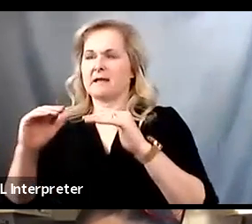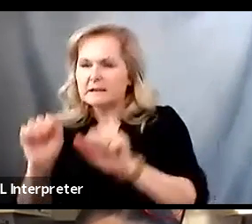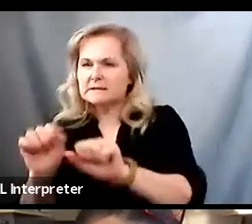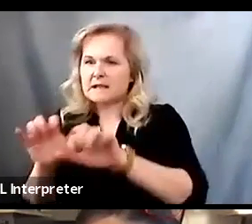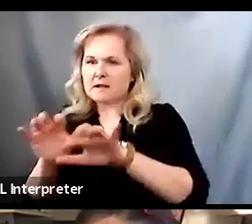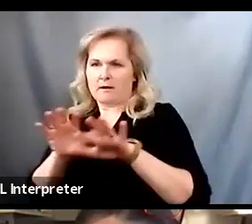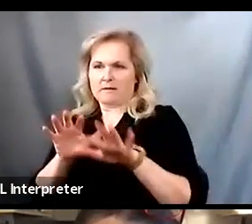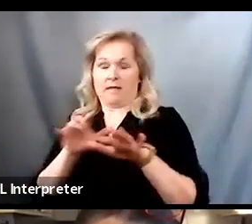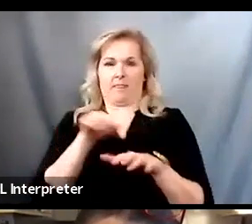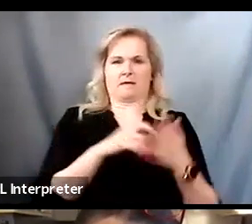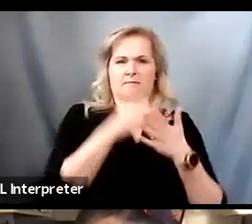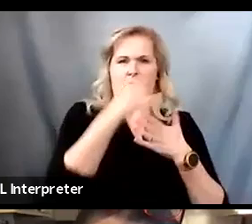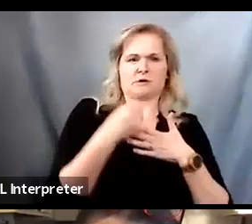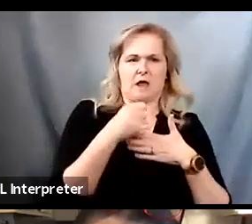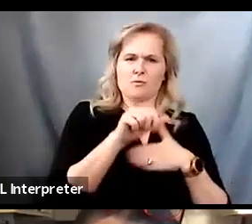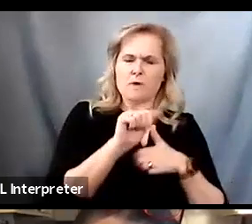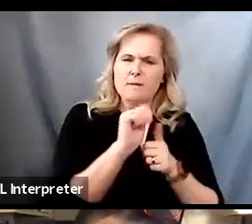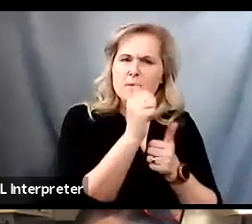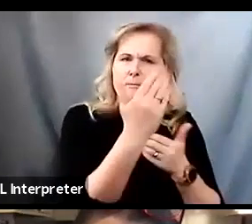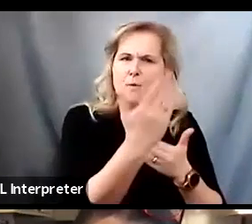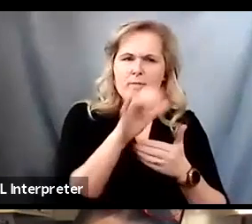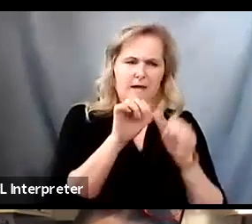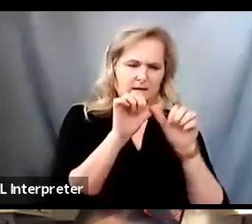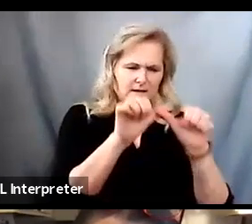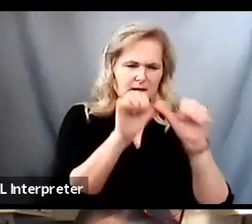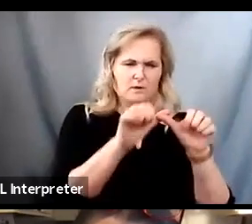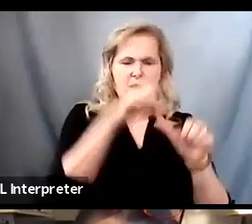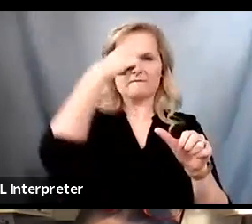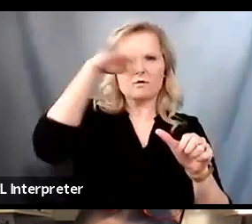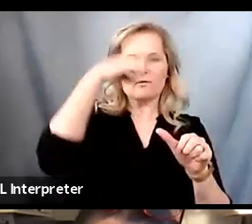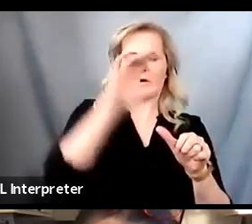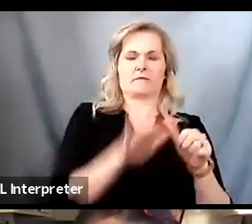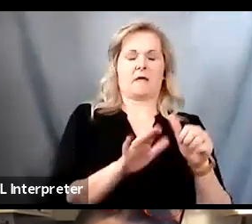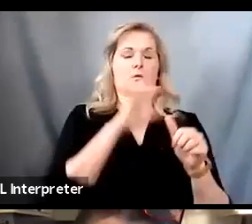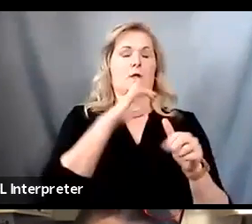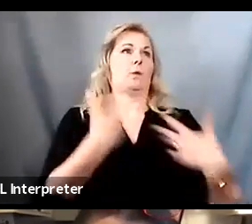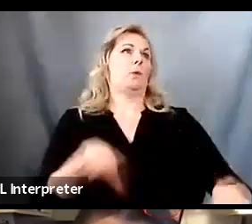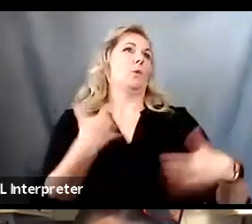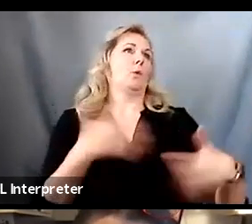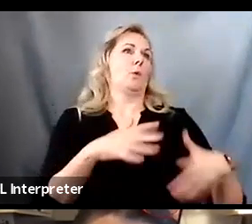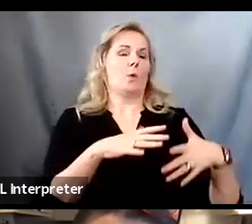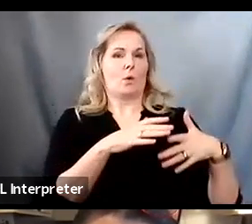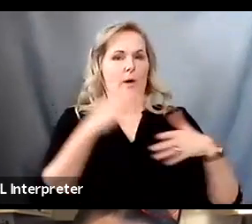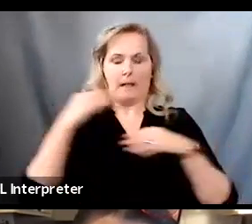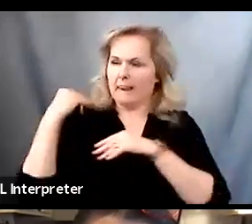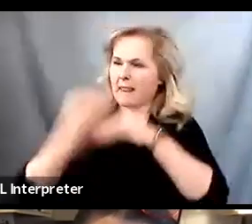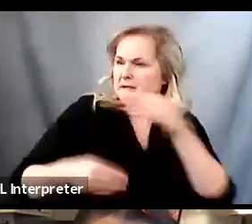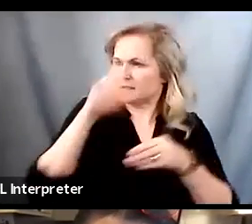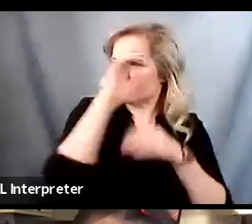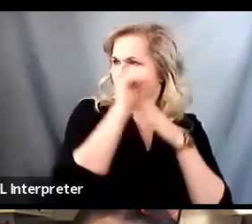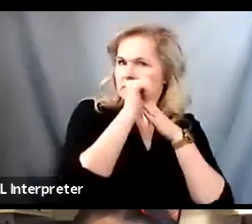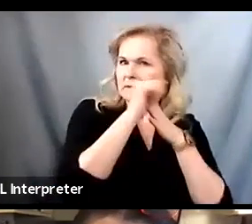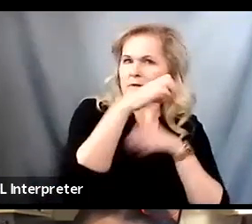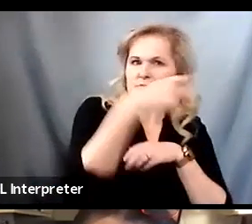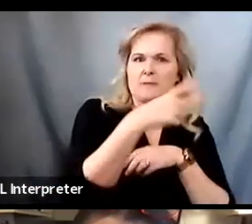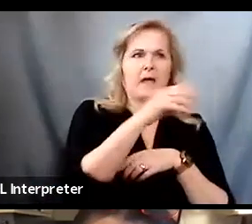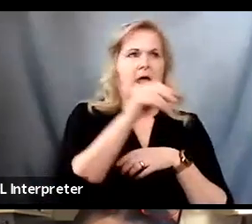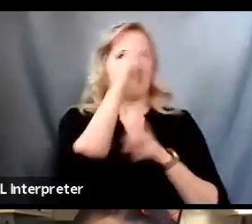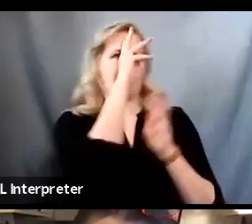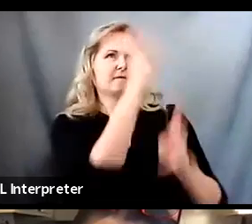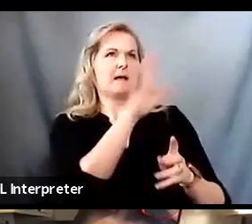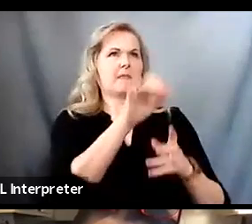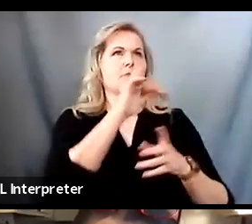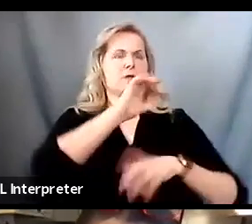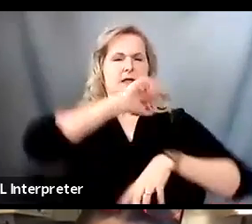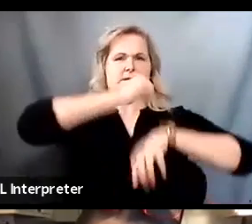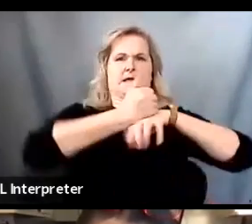This project proposes a continuation of the thriving legacies of leadership and innovation that shape Indigenous and